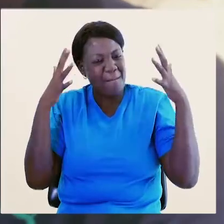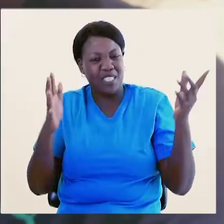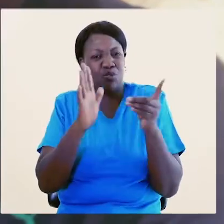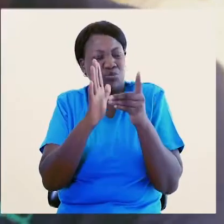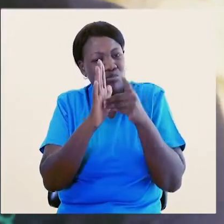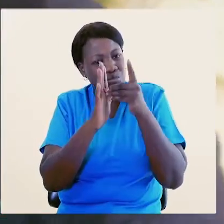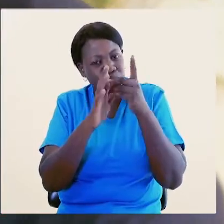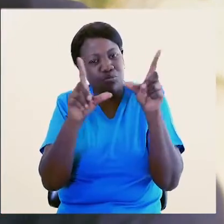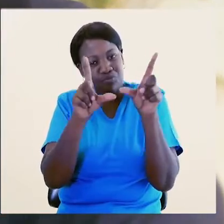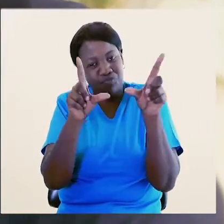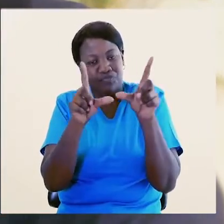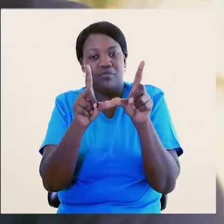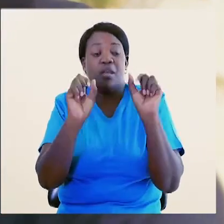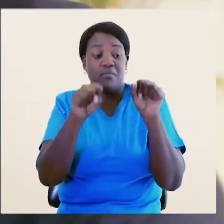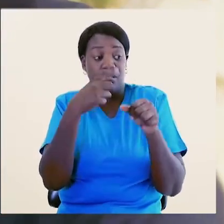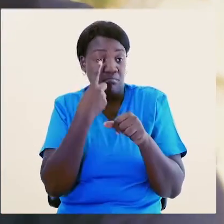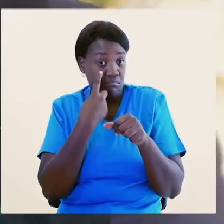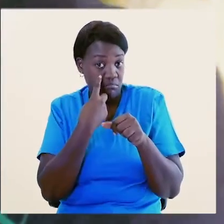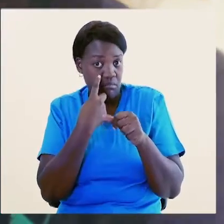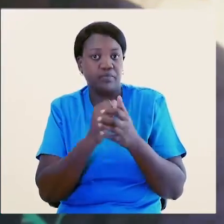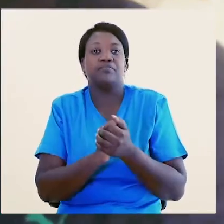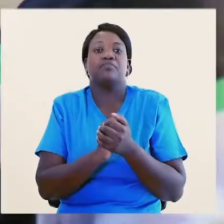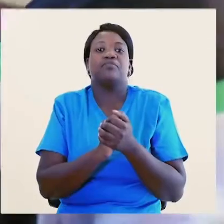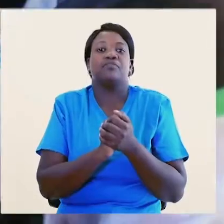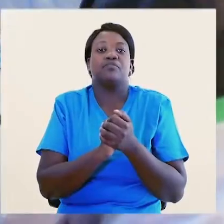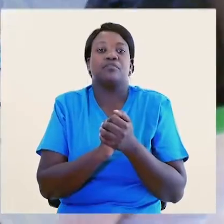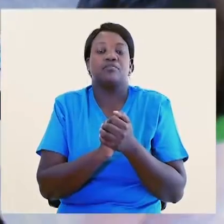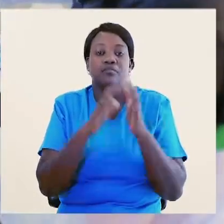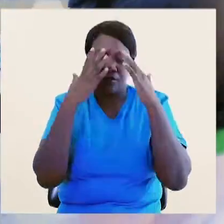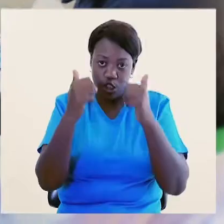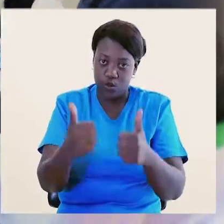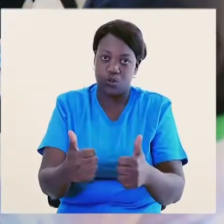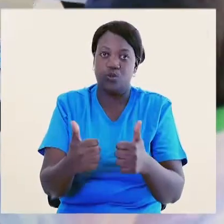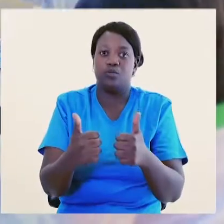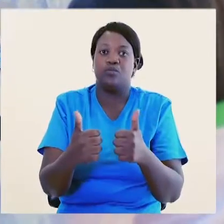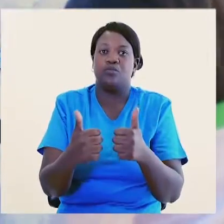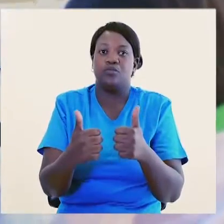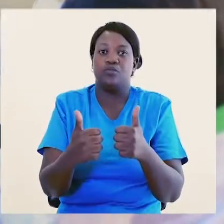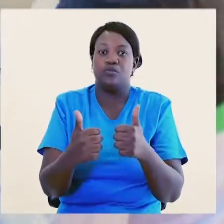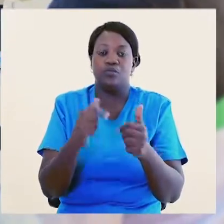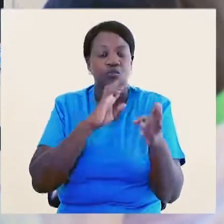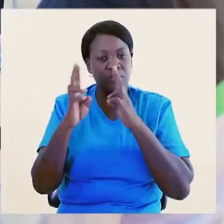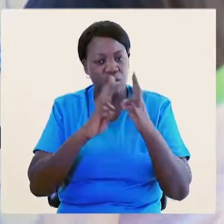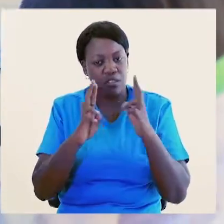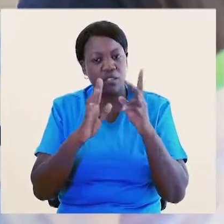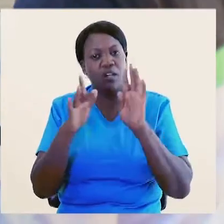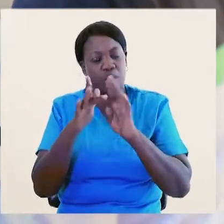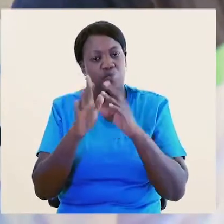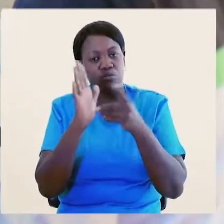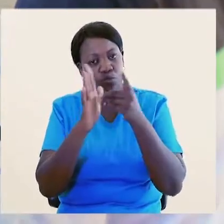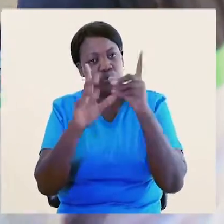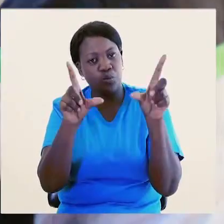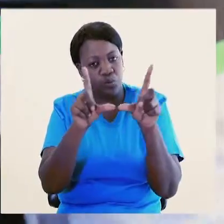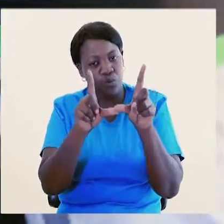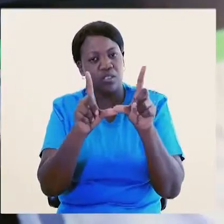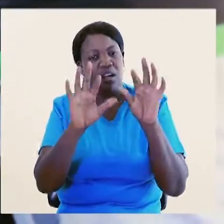constantly developing. We should definitely go there later. We totally should. Yeah, cool. Hi there. Here we have a group of students talking about development in Windhoek, how they